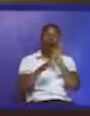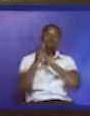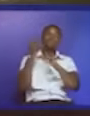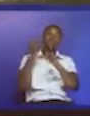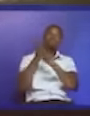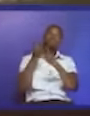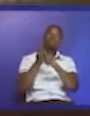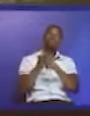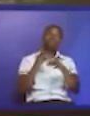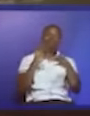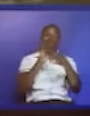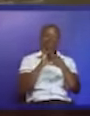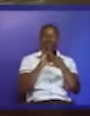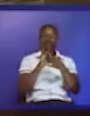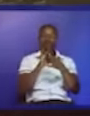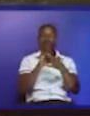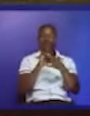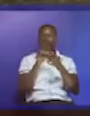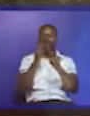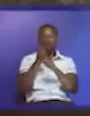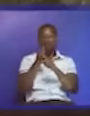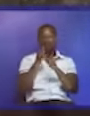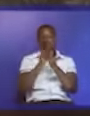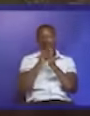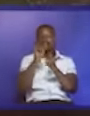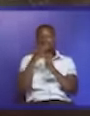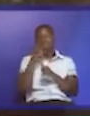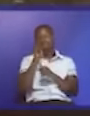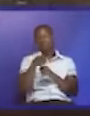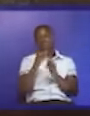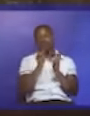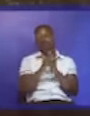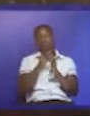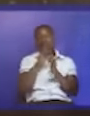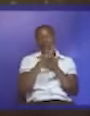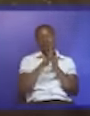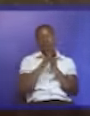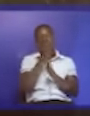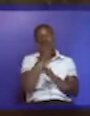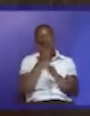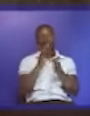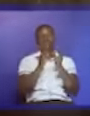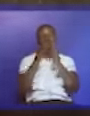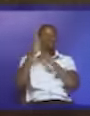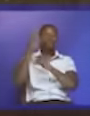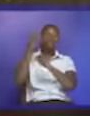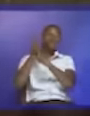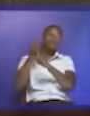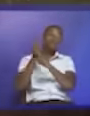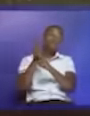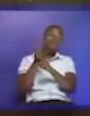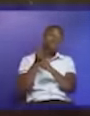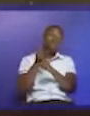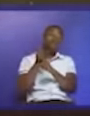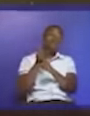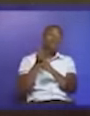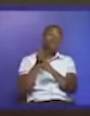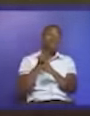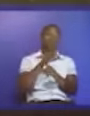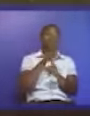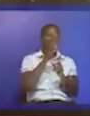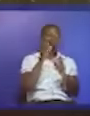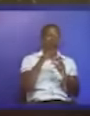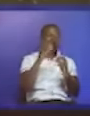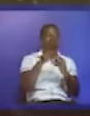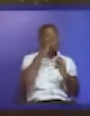with that verdict. It becomes scripturally incorrect for God to veto man and step into the